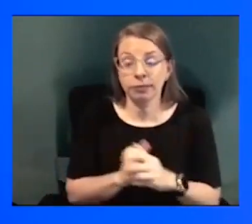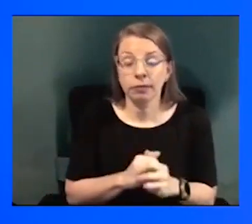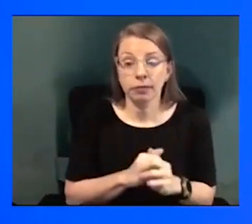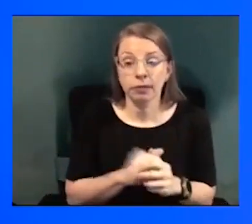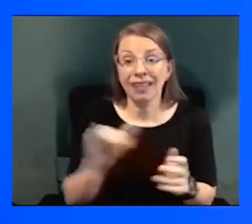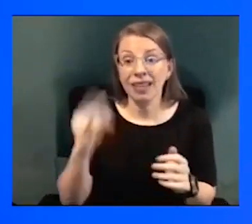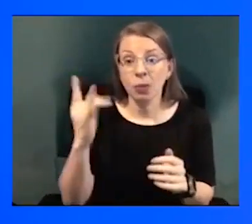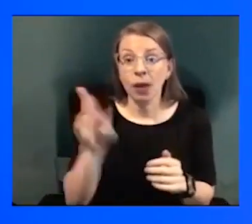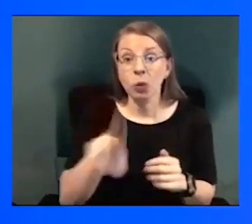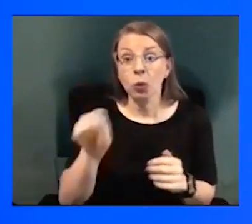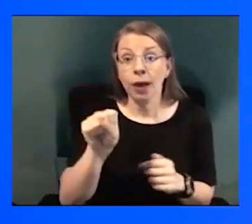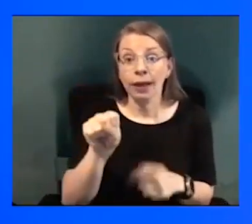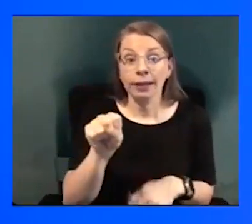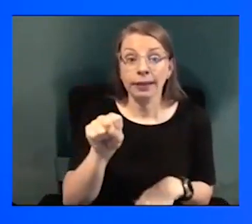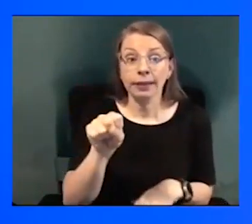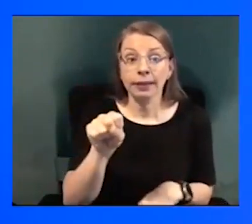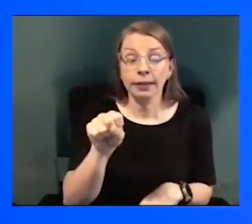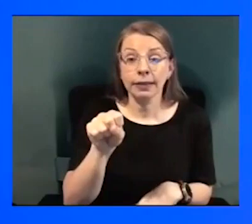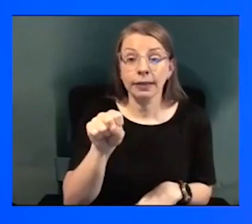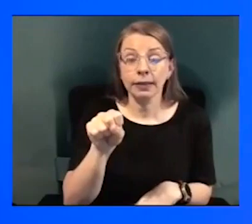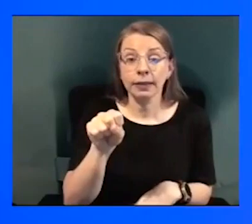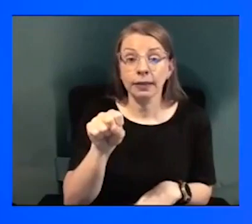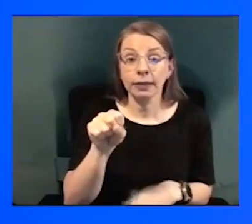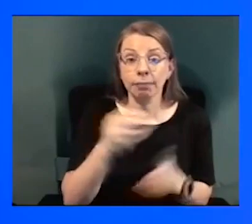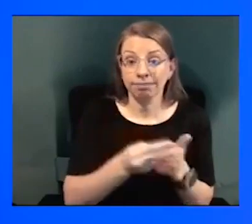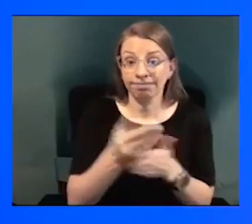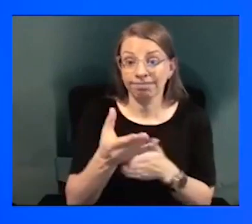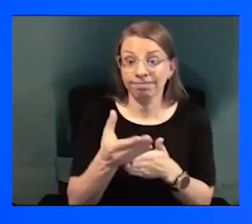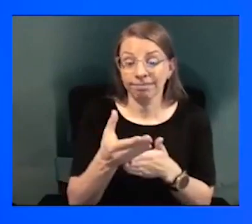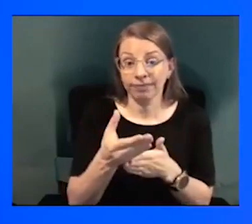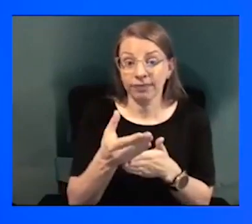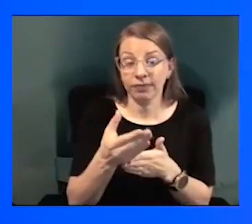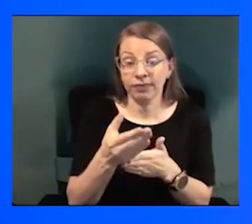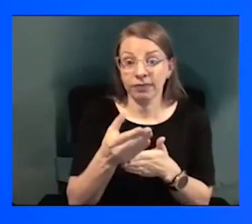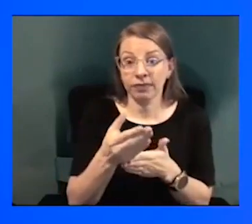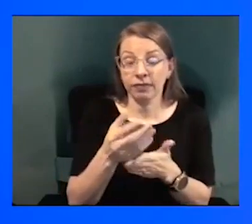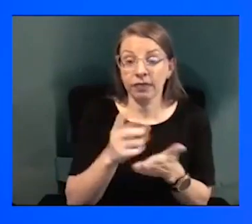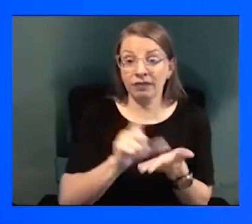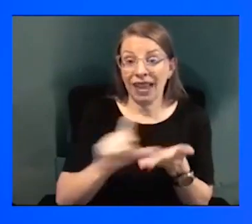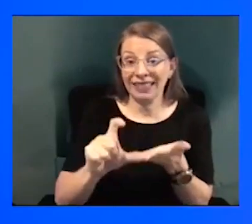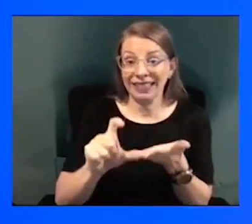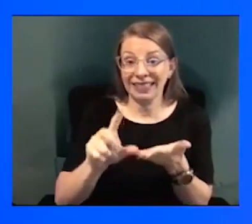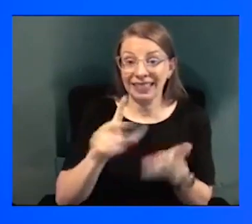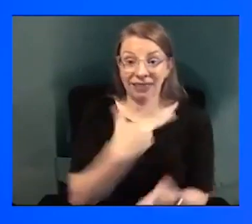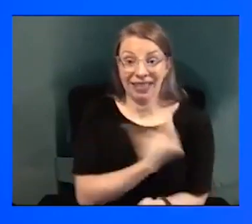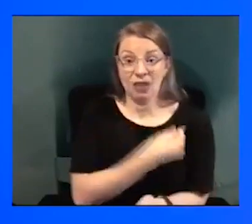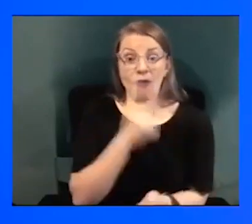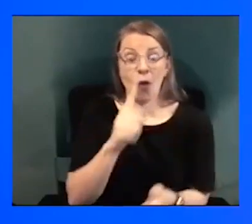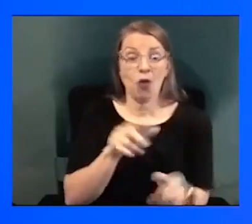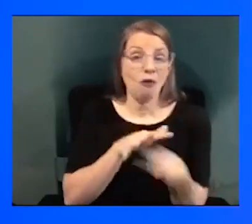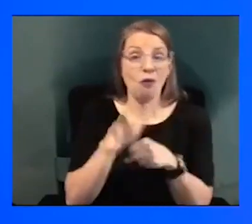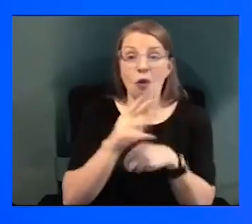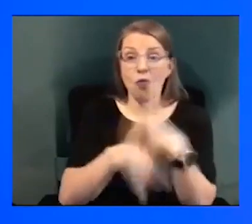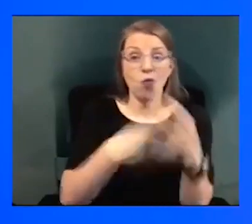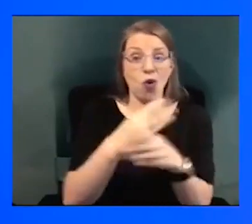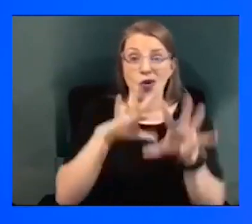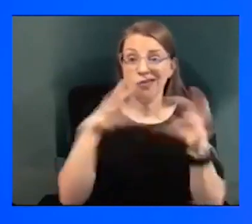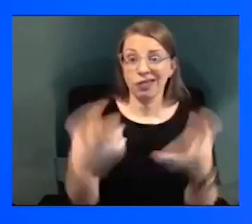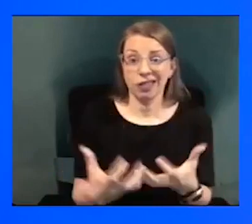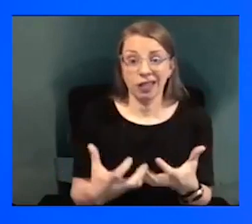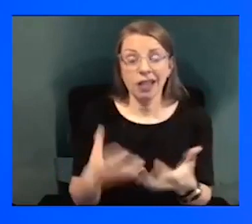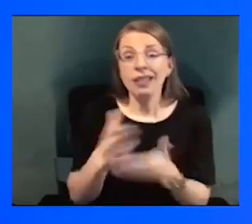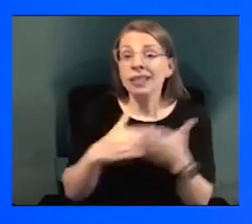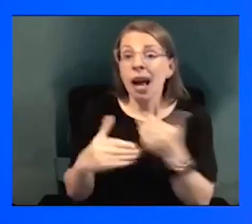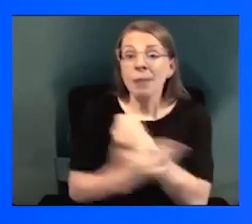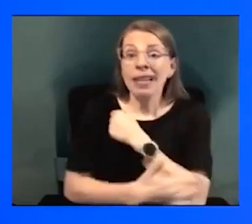now buying doses of vaccine for the whole world because, just as you said, there are countries that would do anything to have